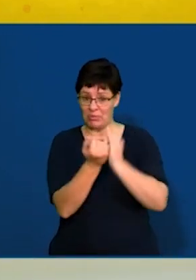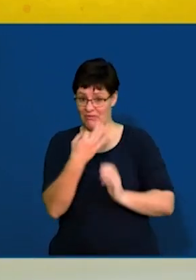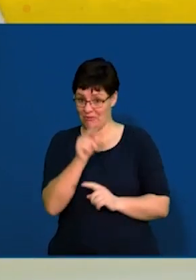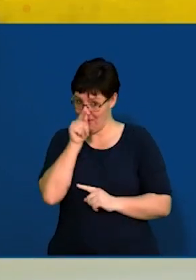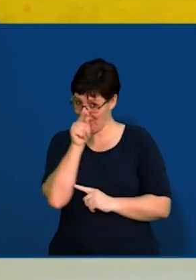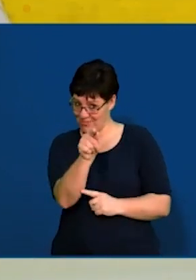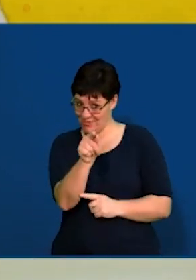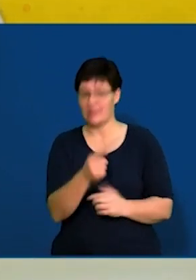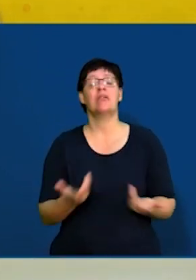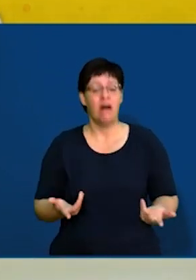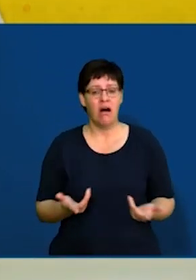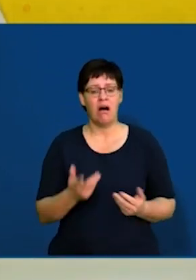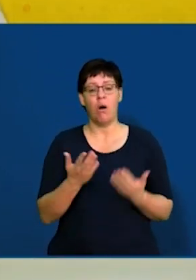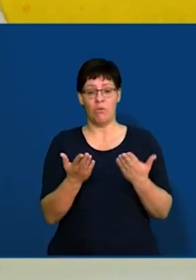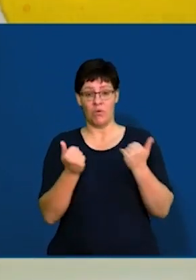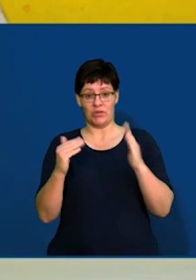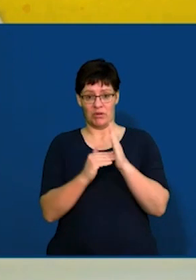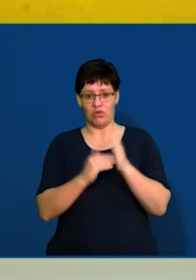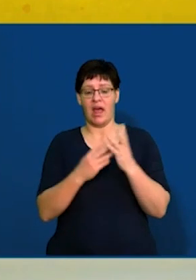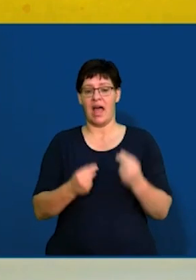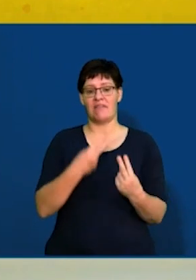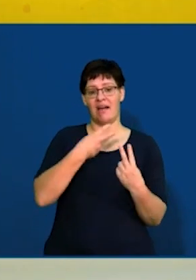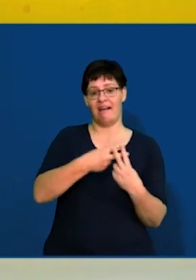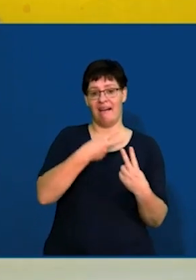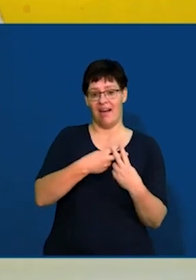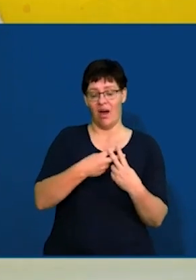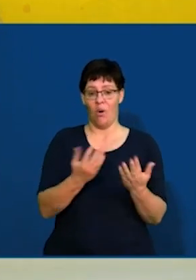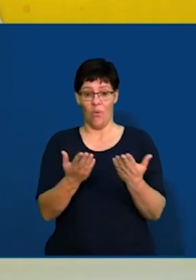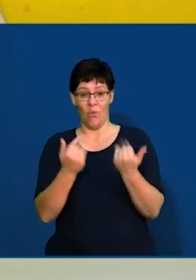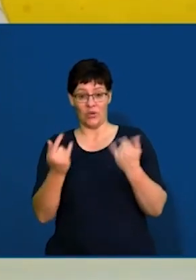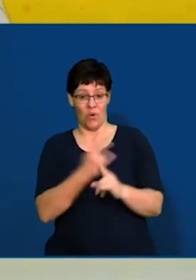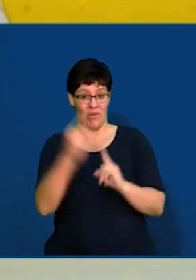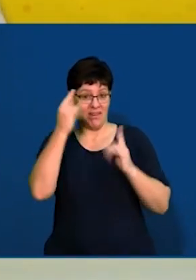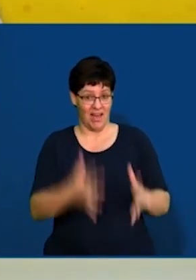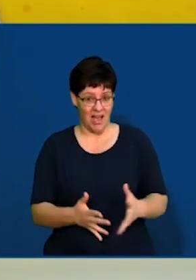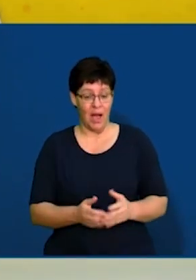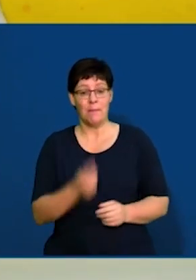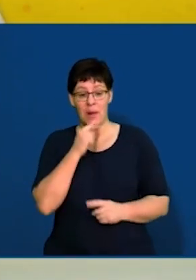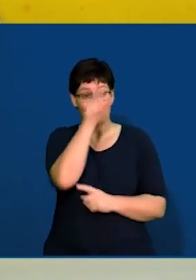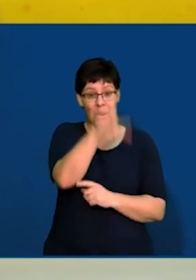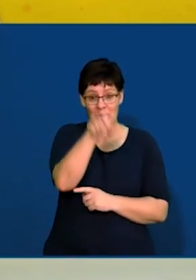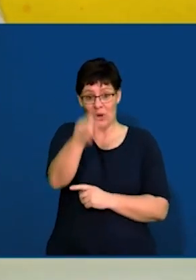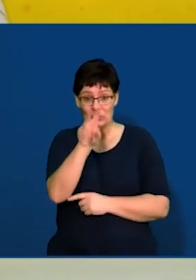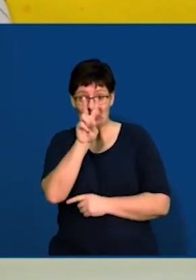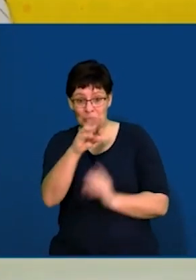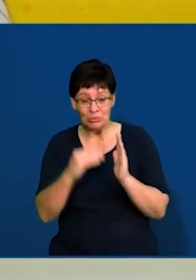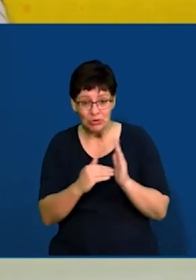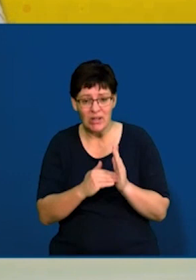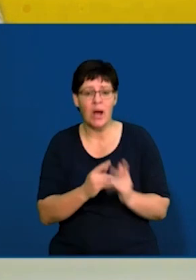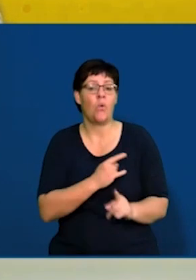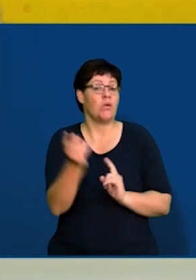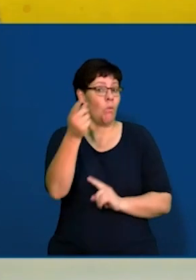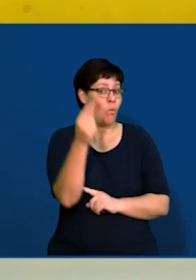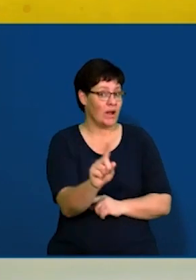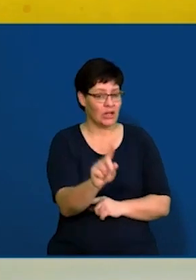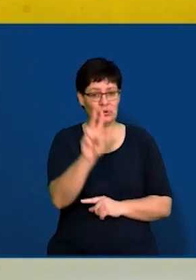you. Wazomatrix is bringing you #WazoWinner competition, where 2 matrics stand a chance to win 2 gigs of